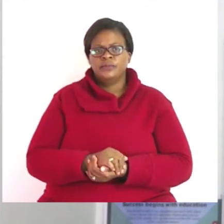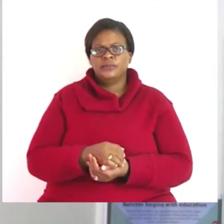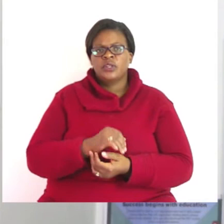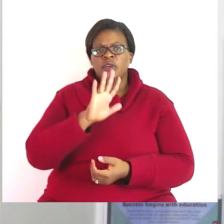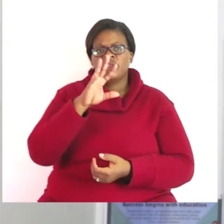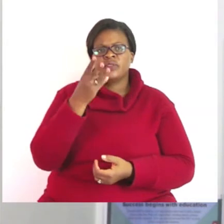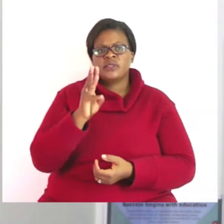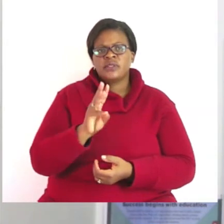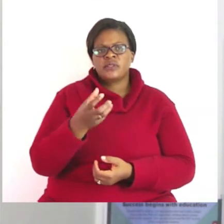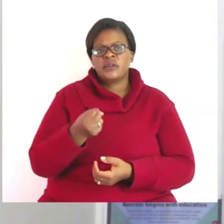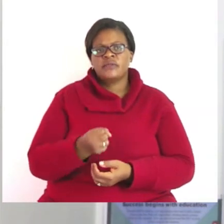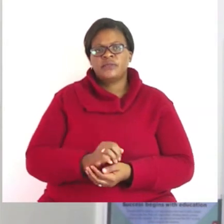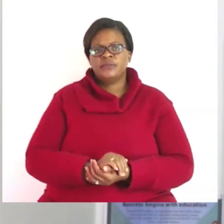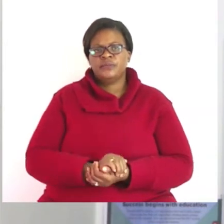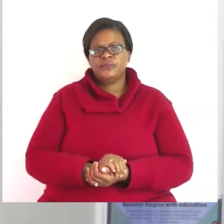56.